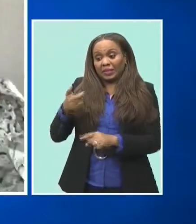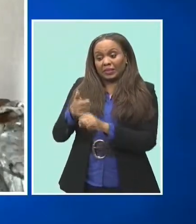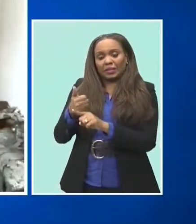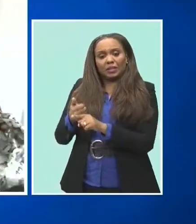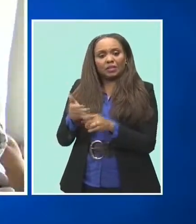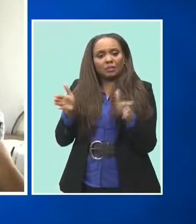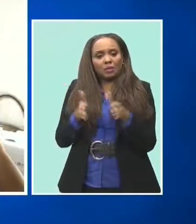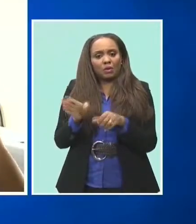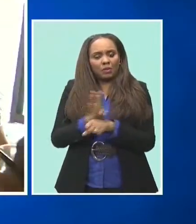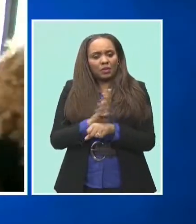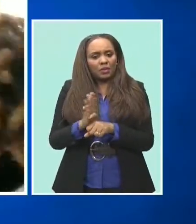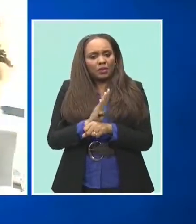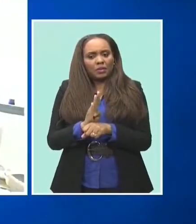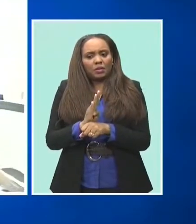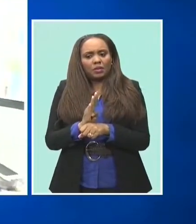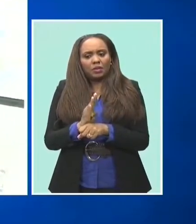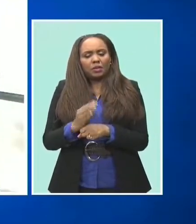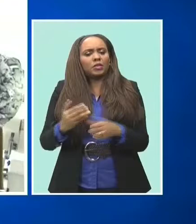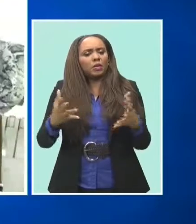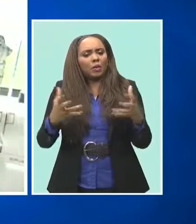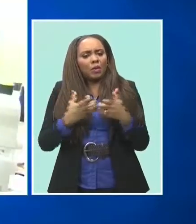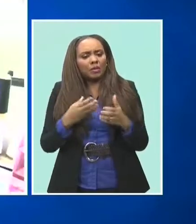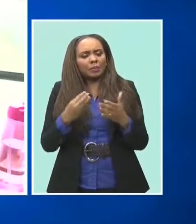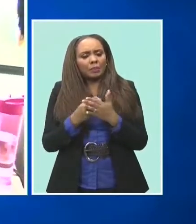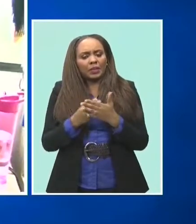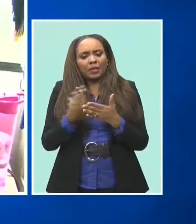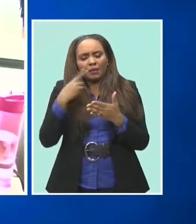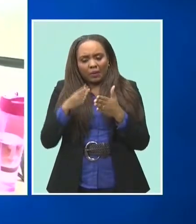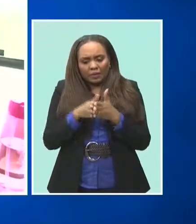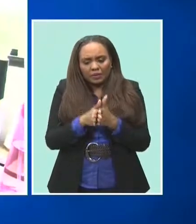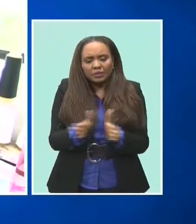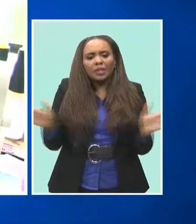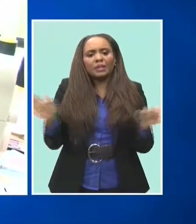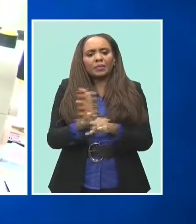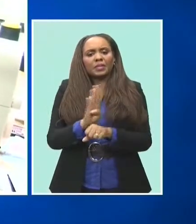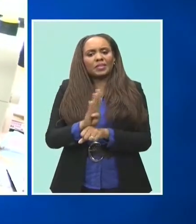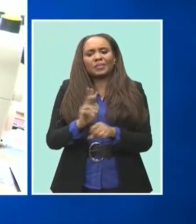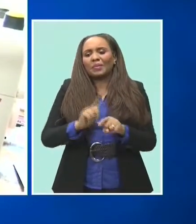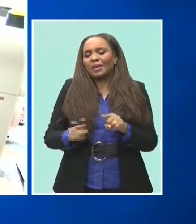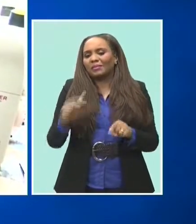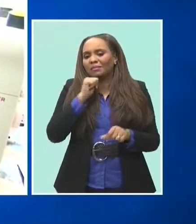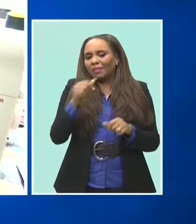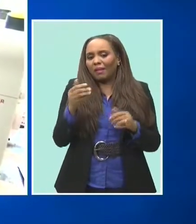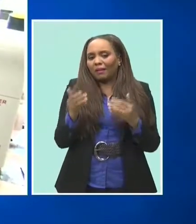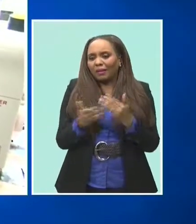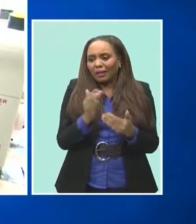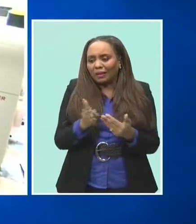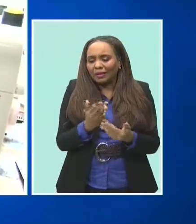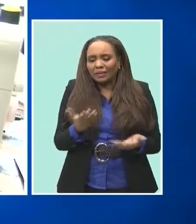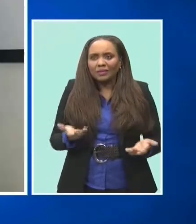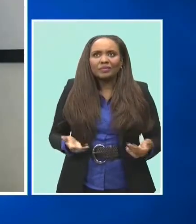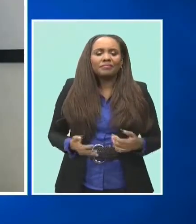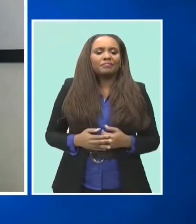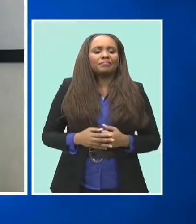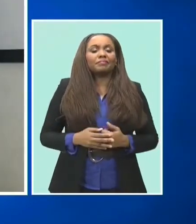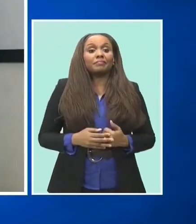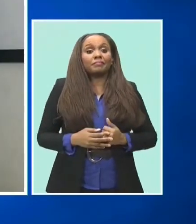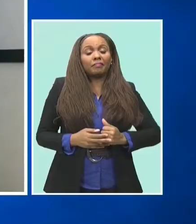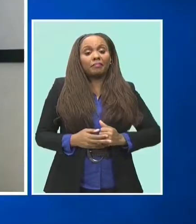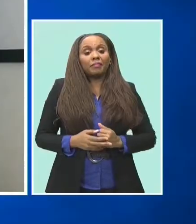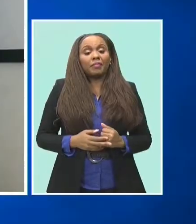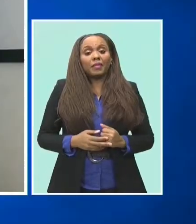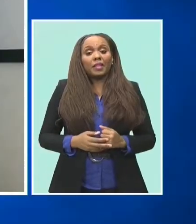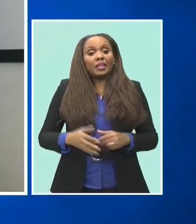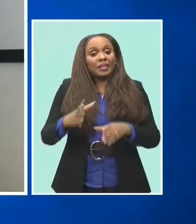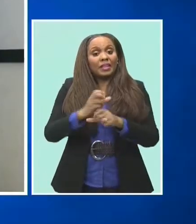accessing capital hasn't been easy. You want to expand, you want to go bigger, but getting